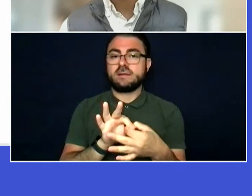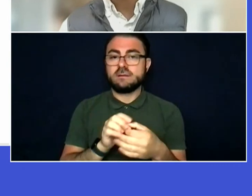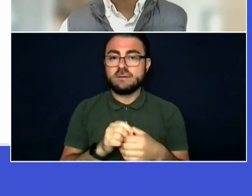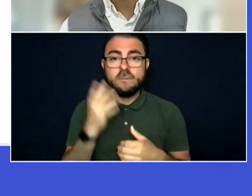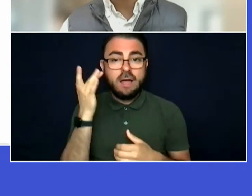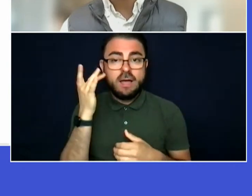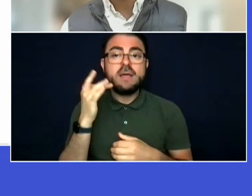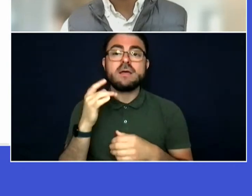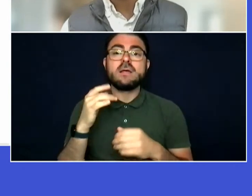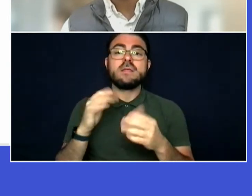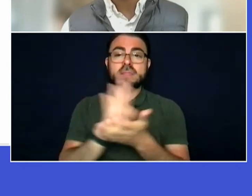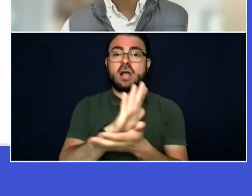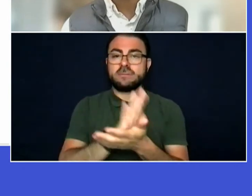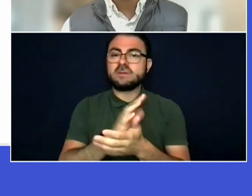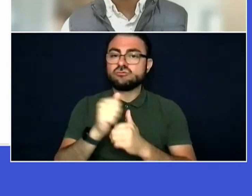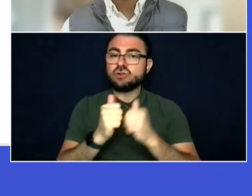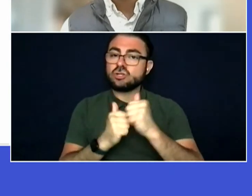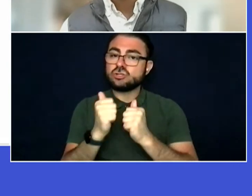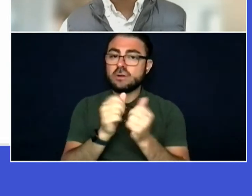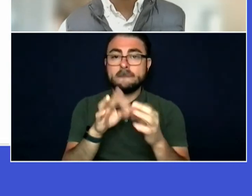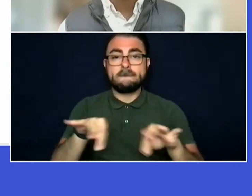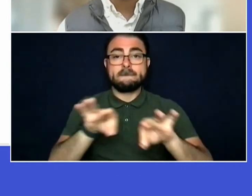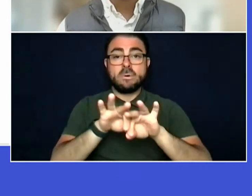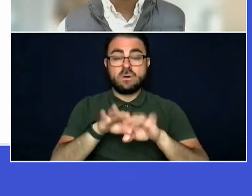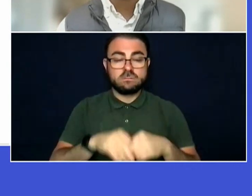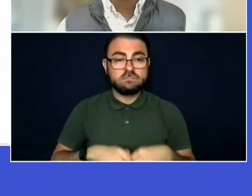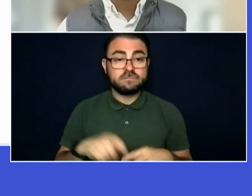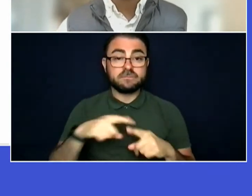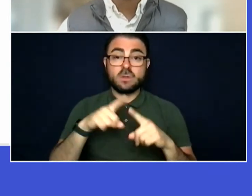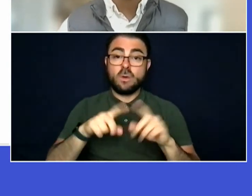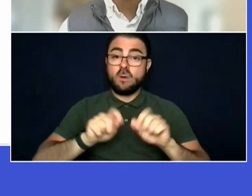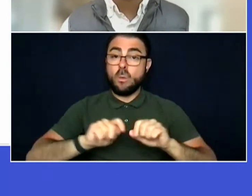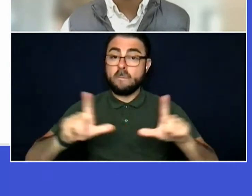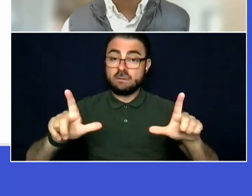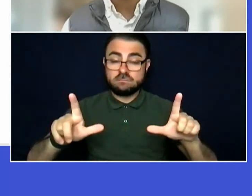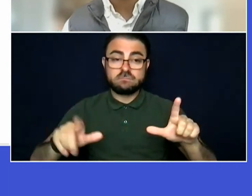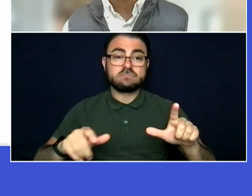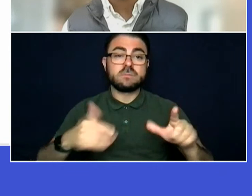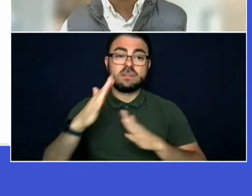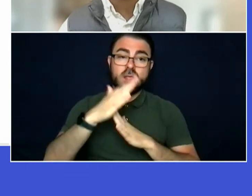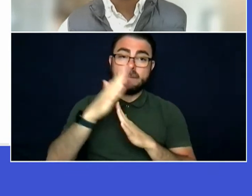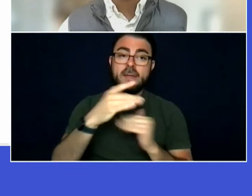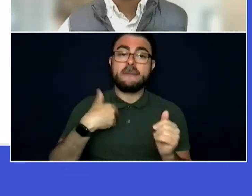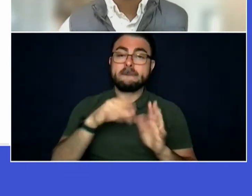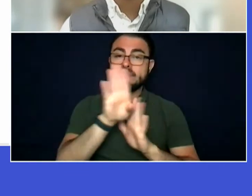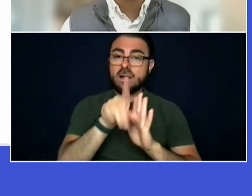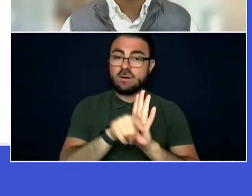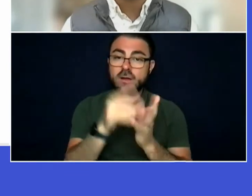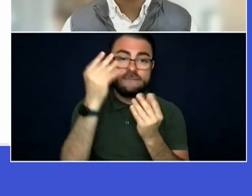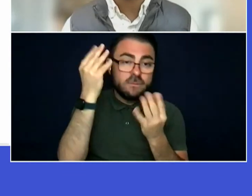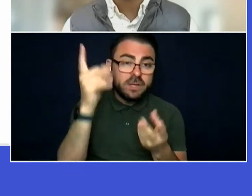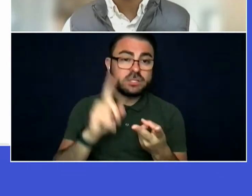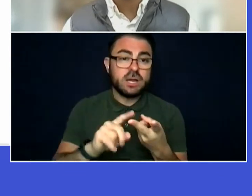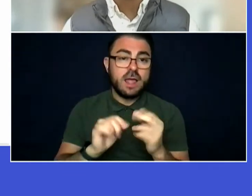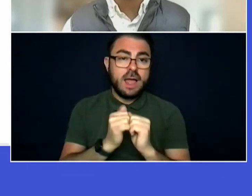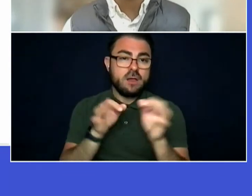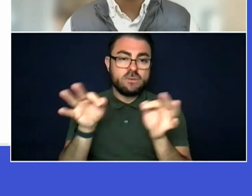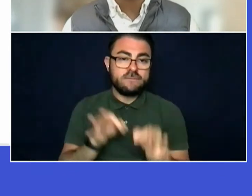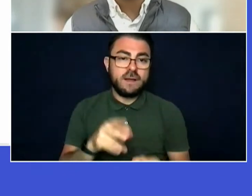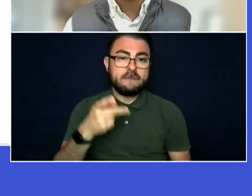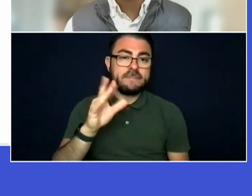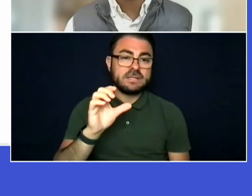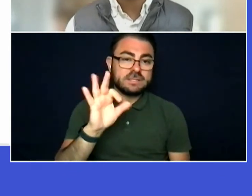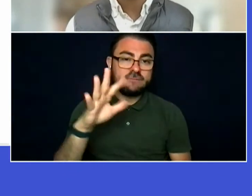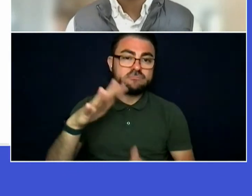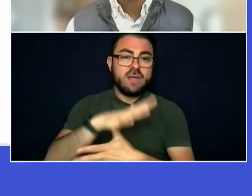important. And so first, when you open up the document at the top, we have our background information where we define our priority populations, where we share the revenue